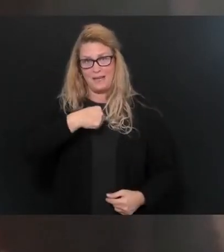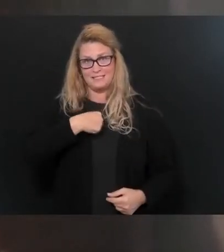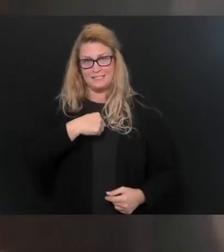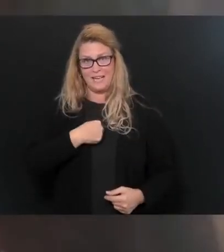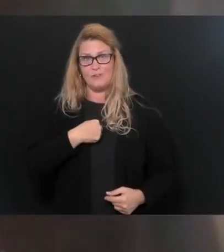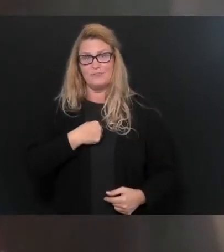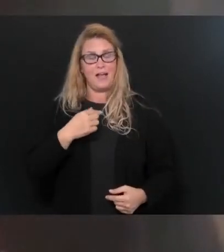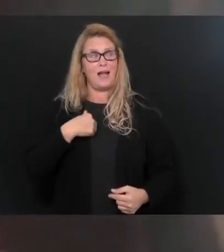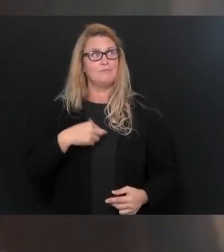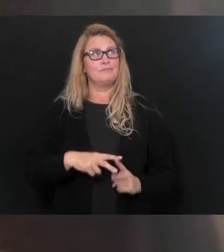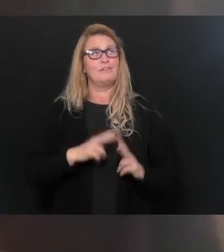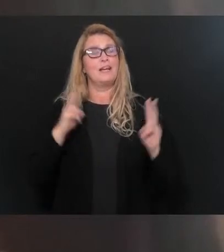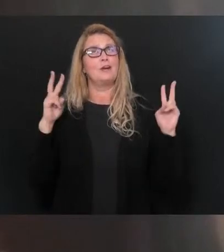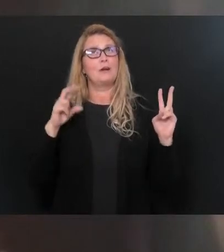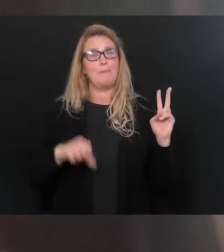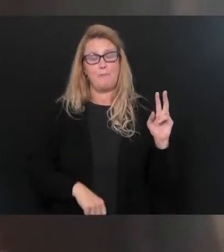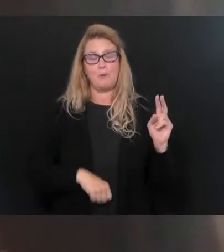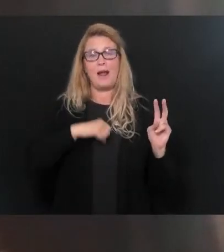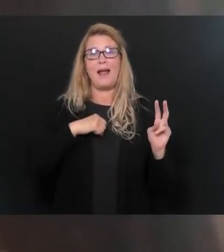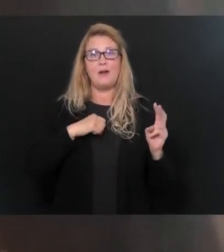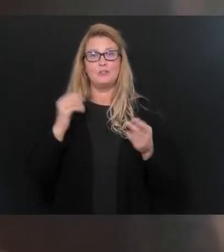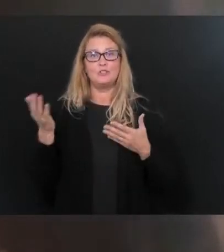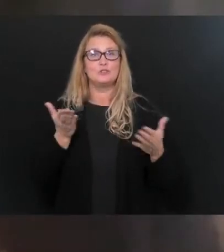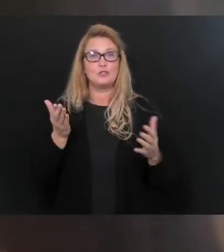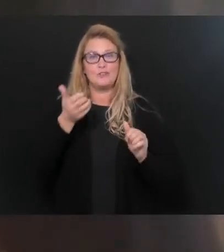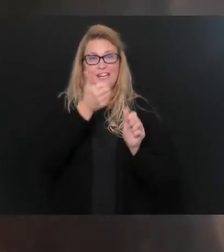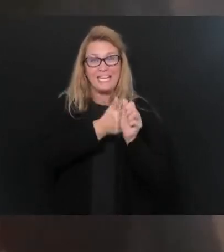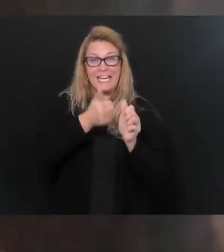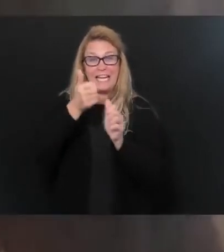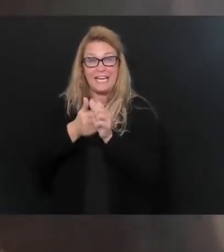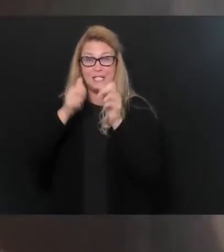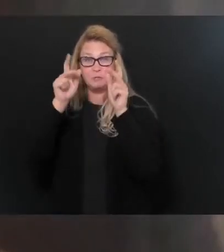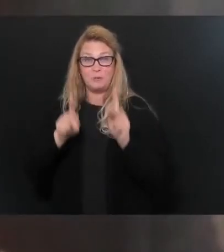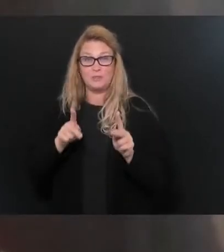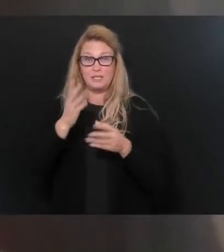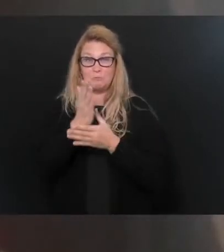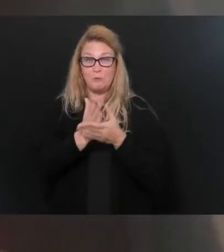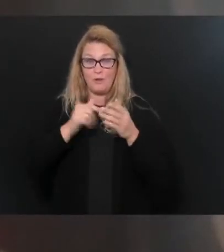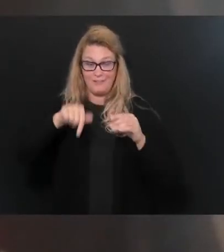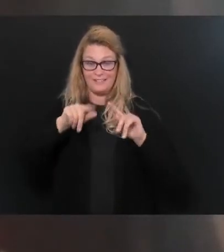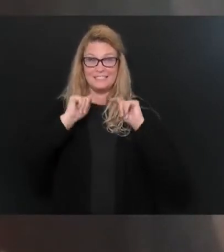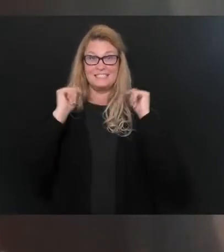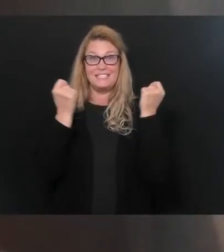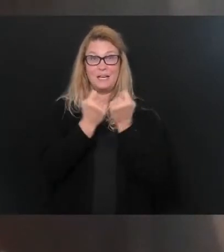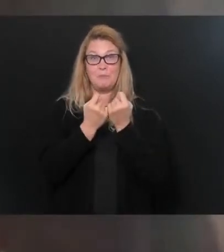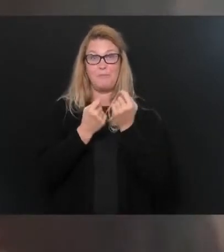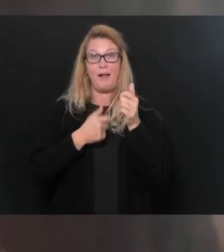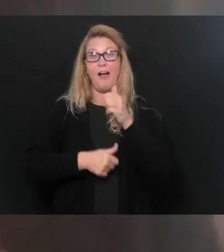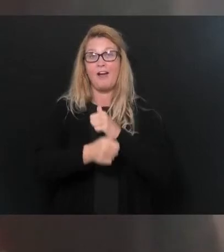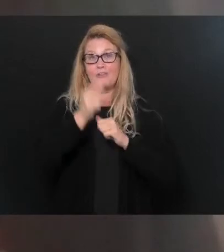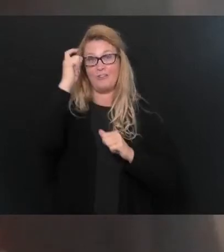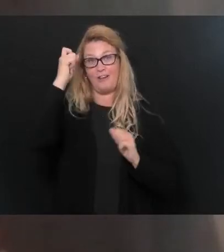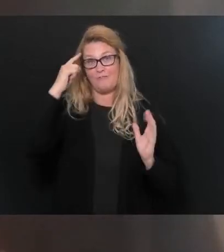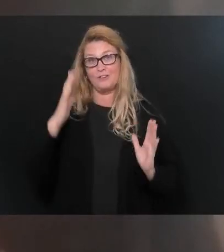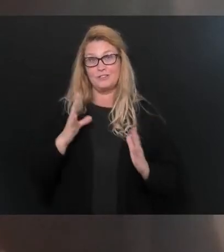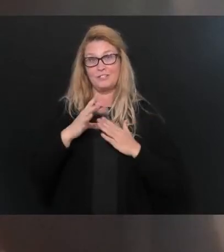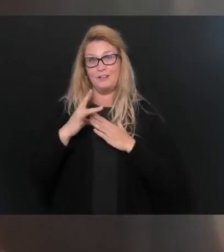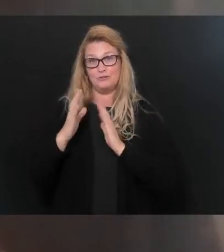be prouder to be serving each one of you as part of this great team under the governor's leadership. So thank you so